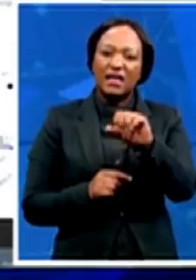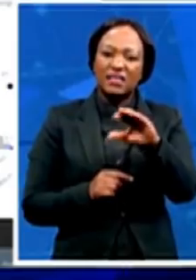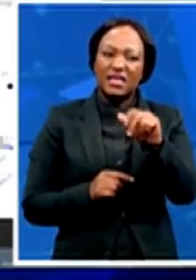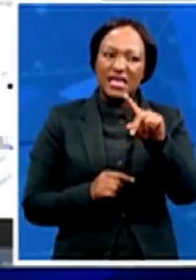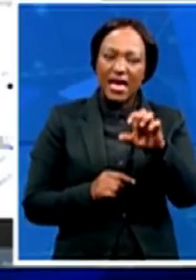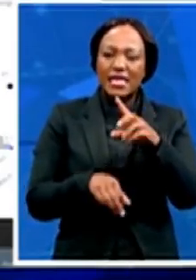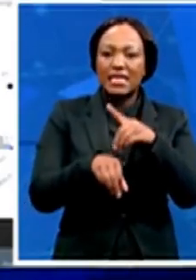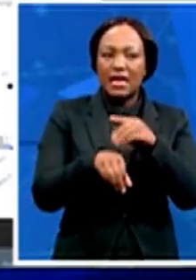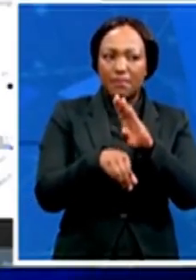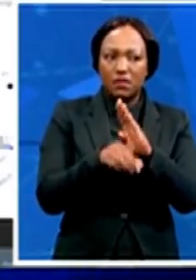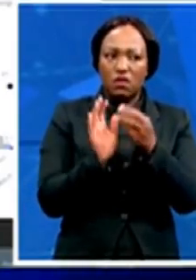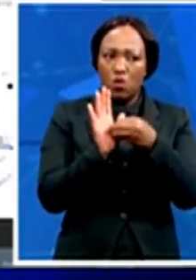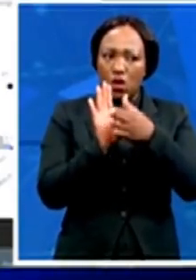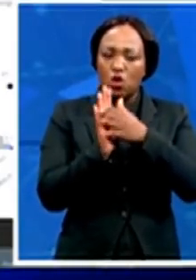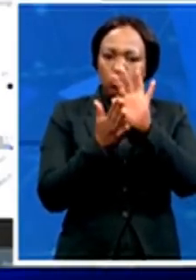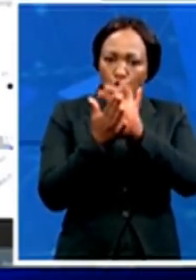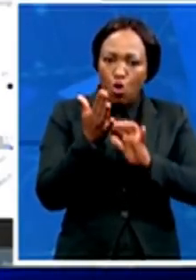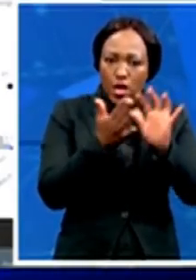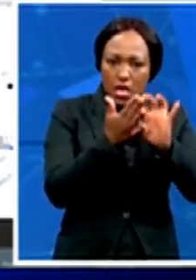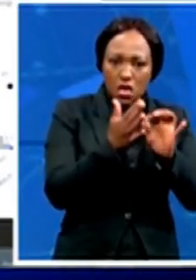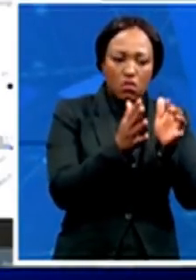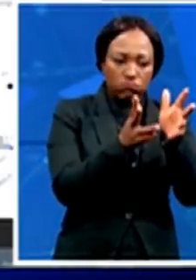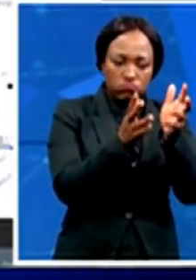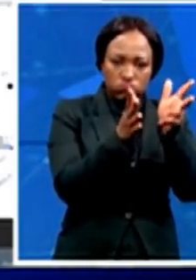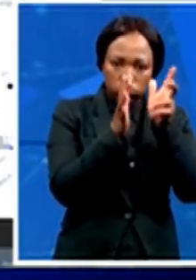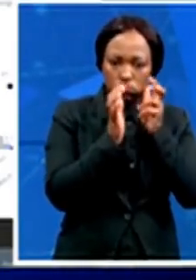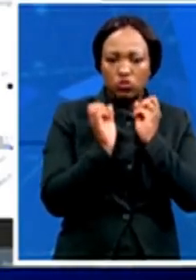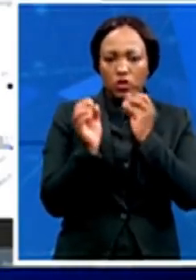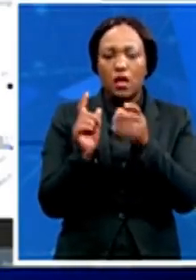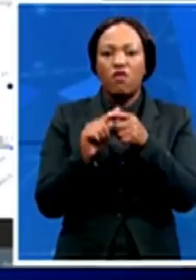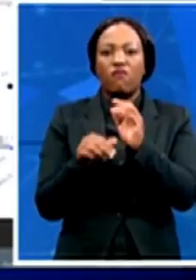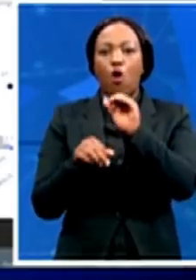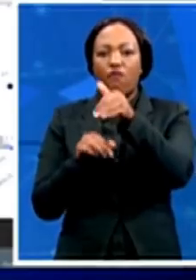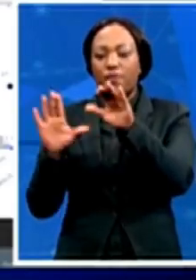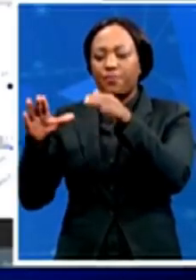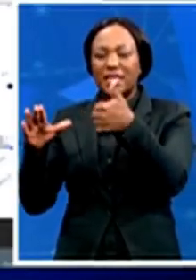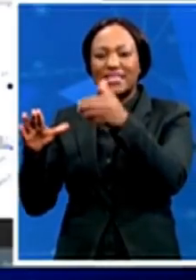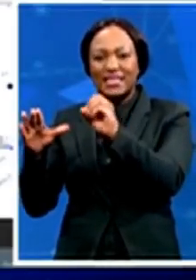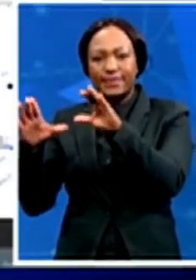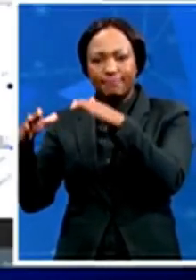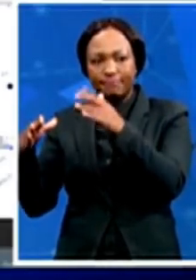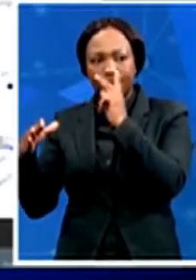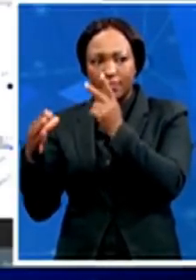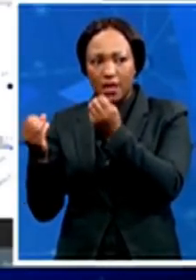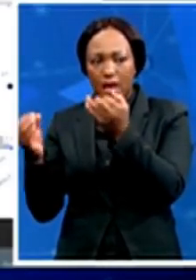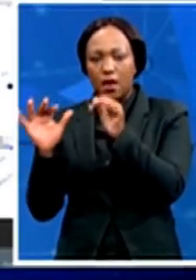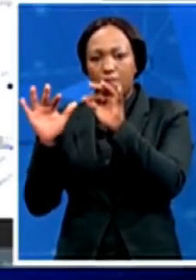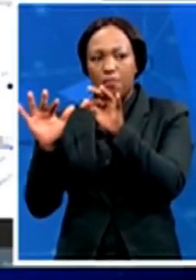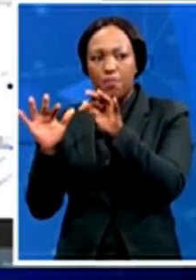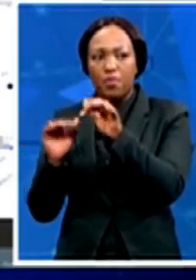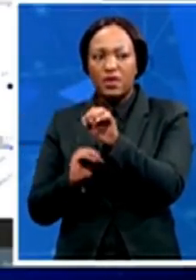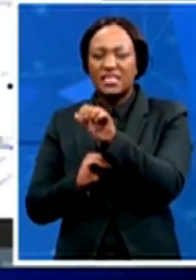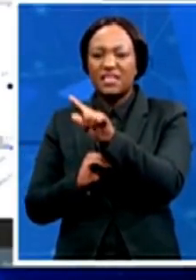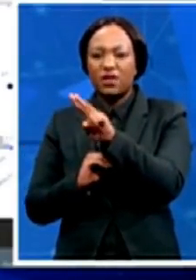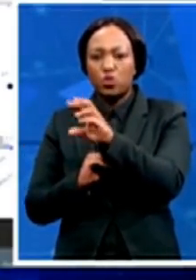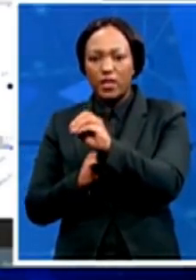this story we can tell for over 60s. You will see how many people are 720,000, how many has been